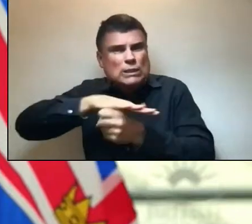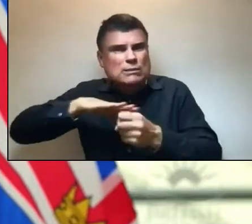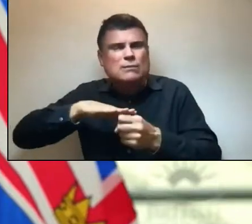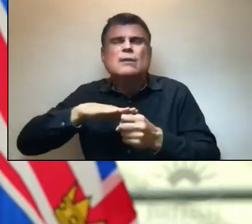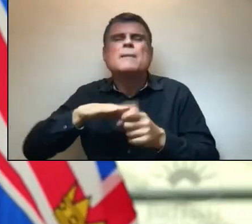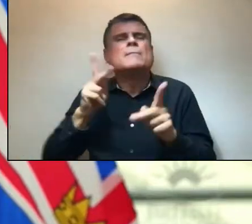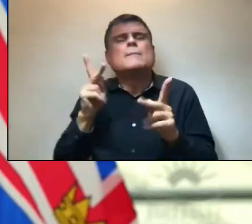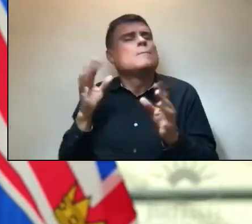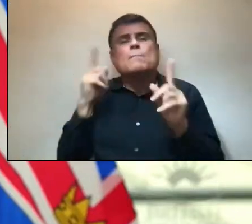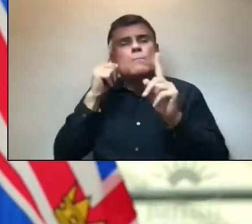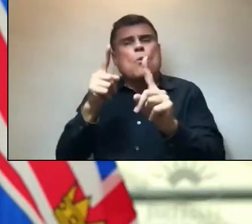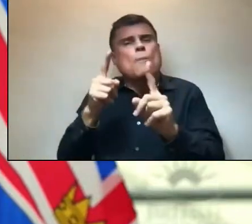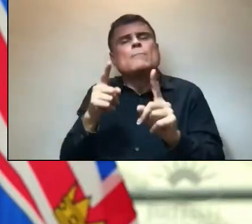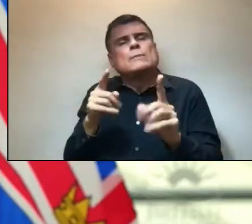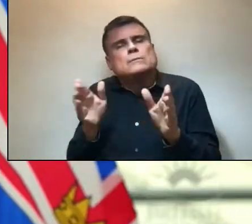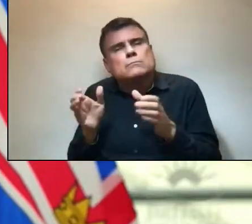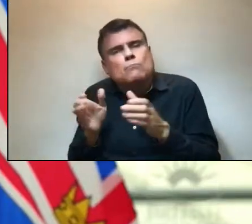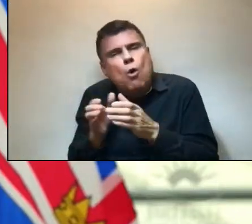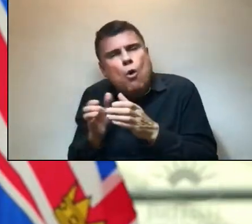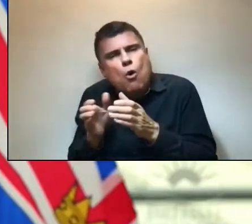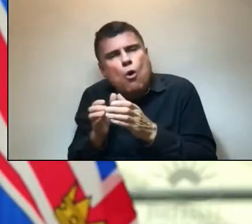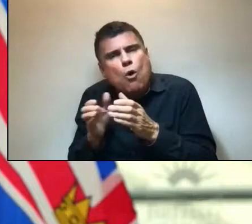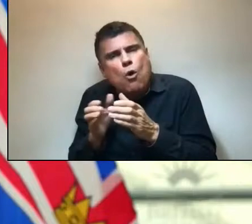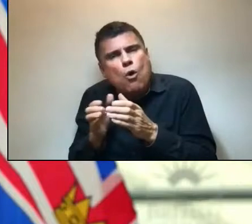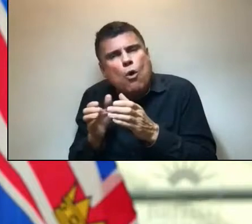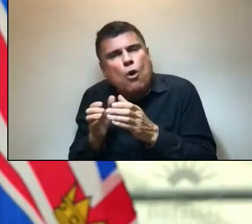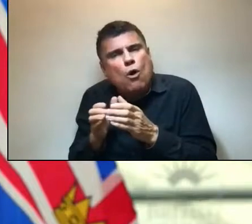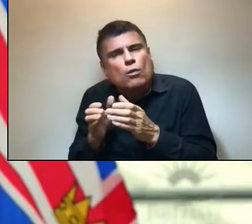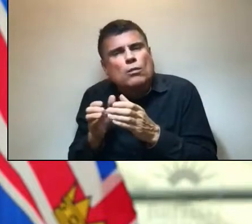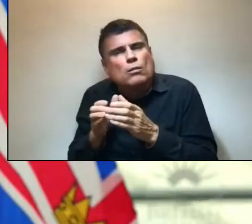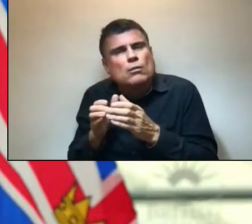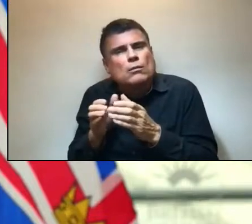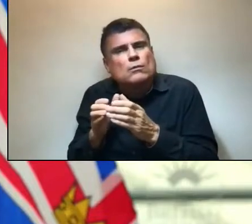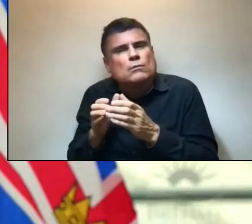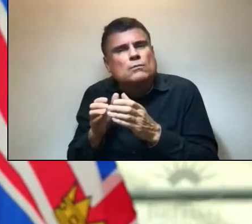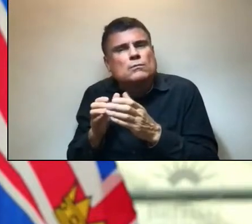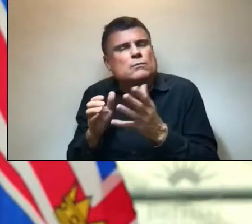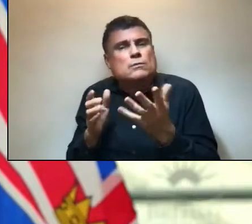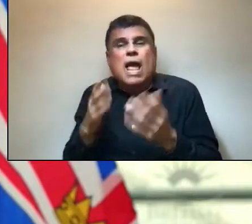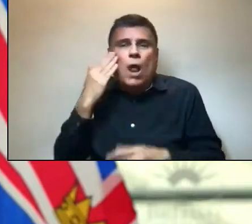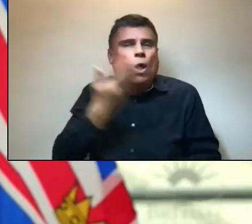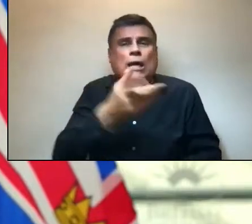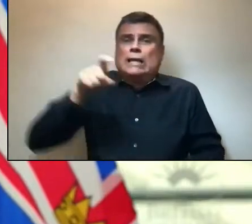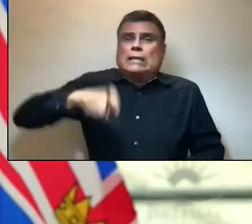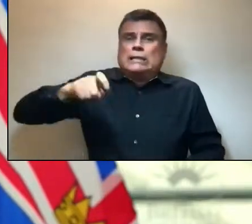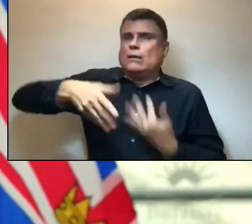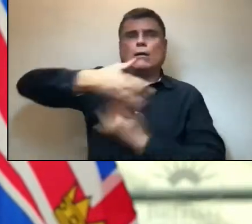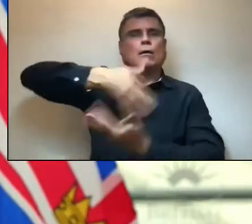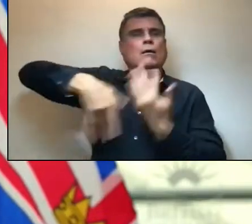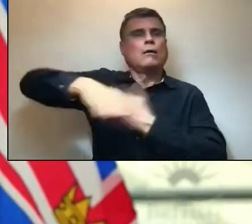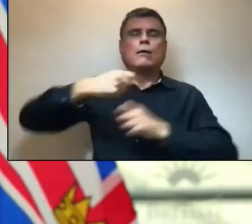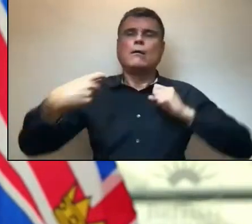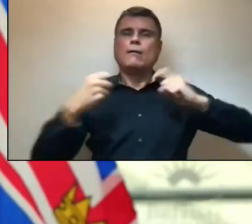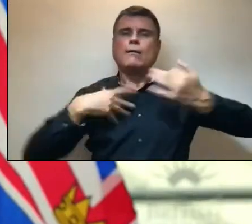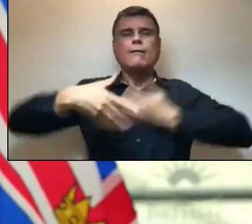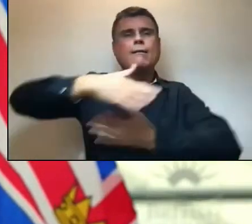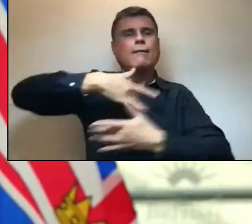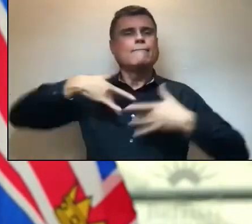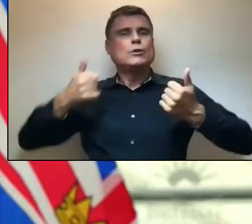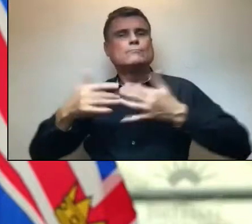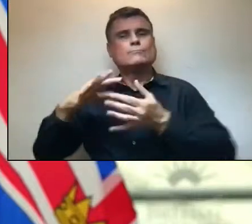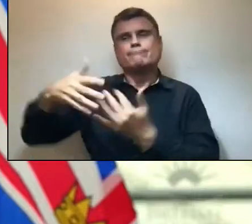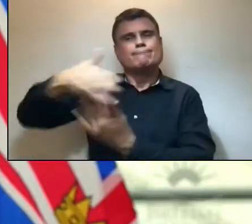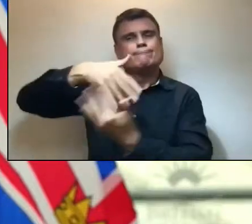with your family. We all need that. We need to have that the connection, especially after last year. We are